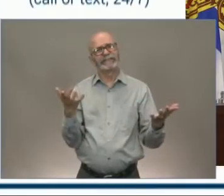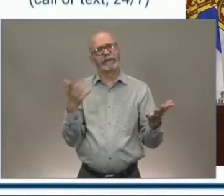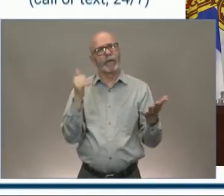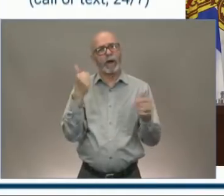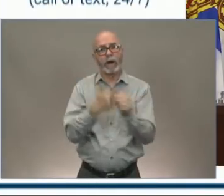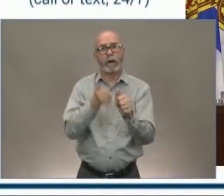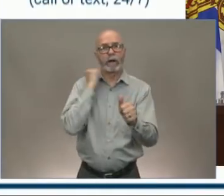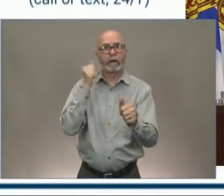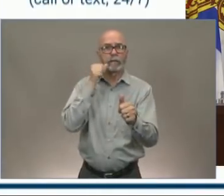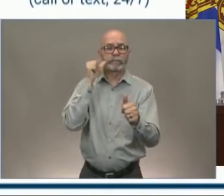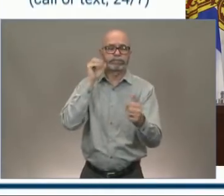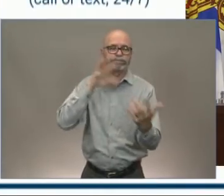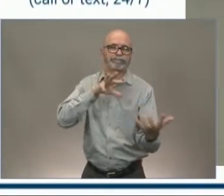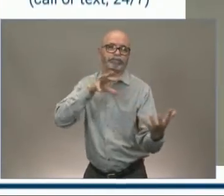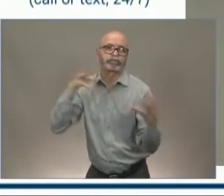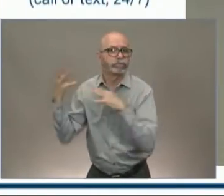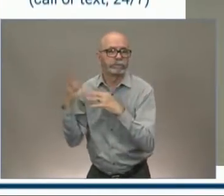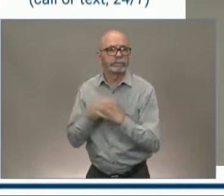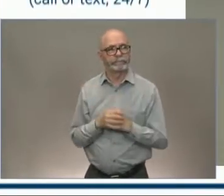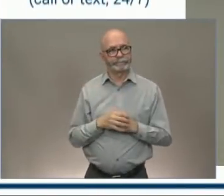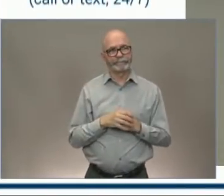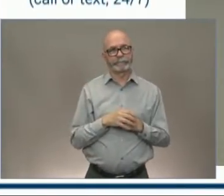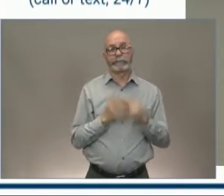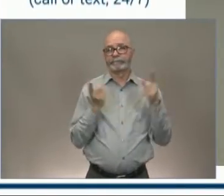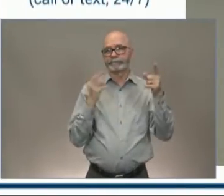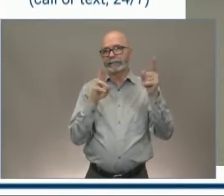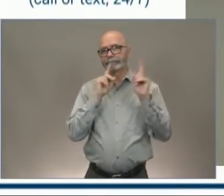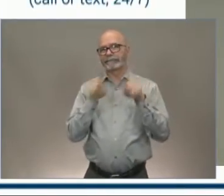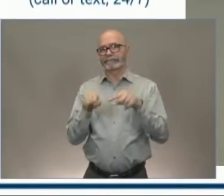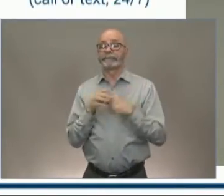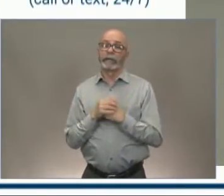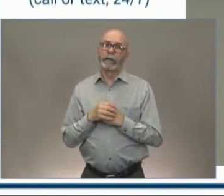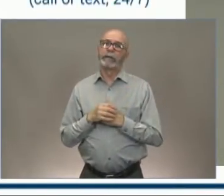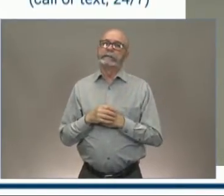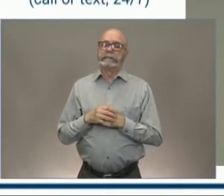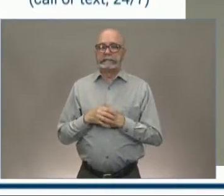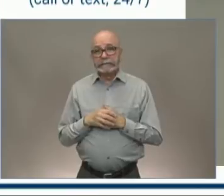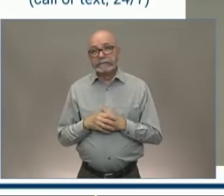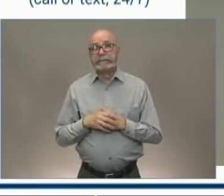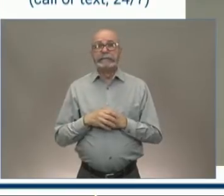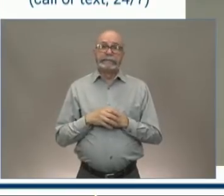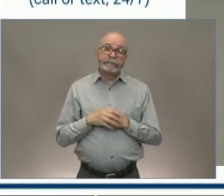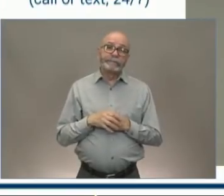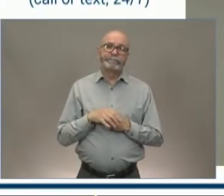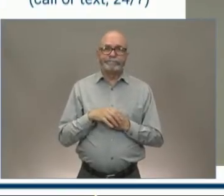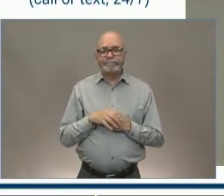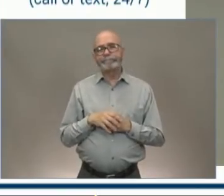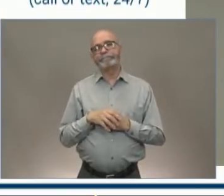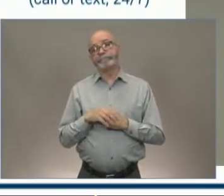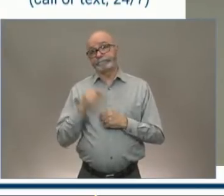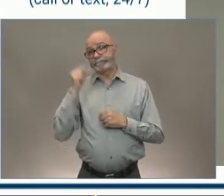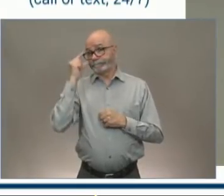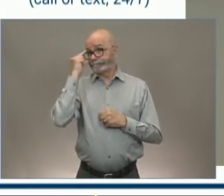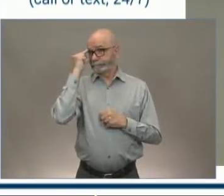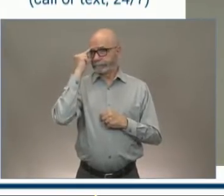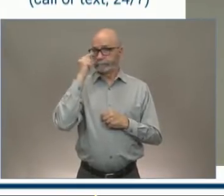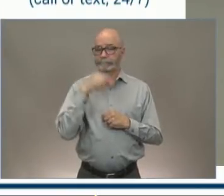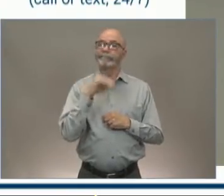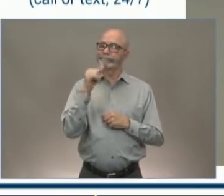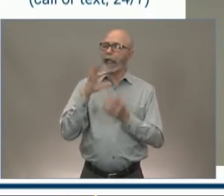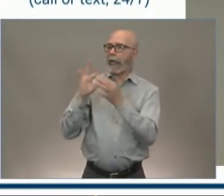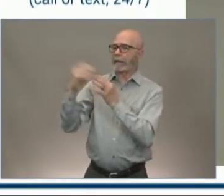I think you heard ADM Barber speak to that question as well. That certainly at the outset, what I've been briefed on, there was a much